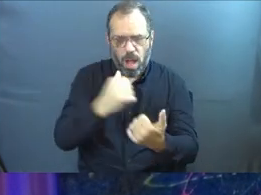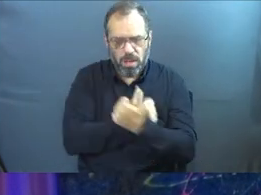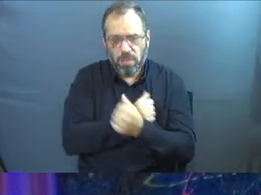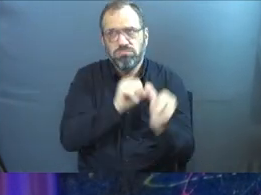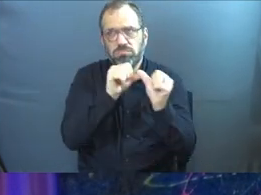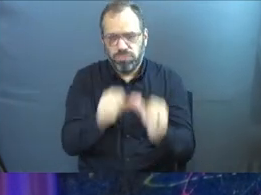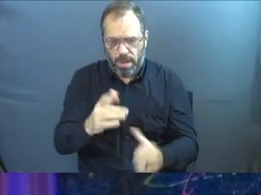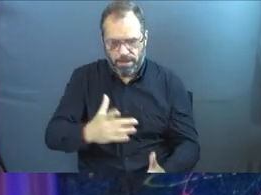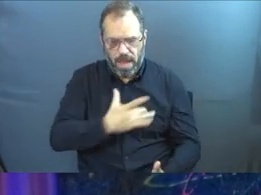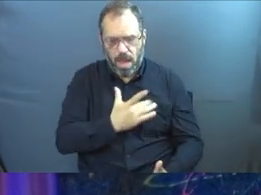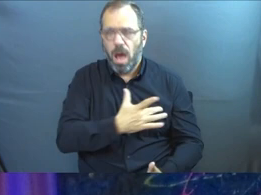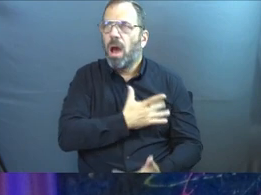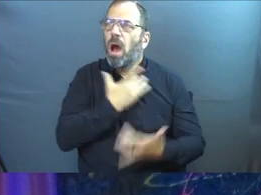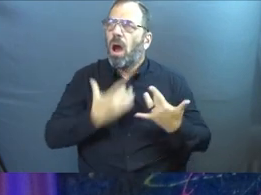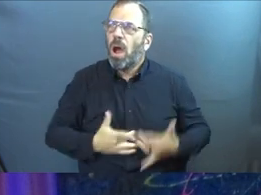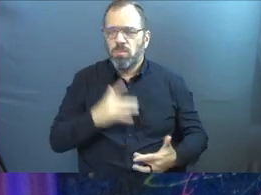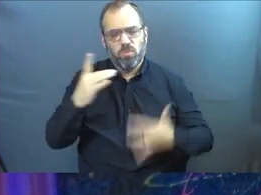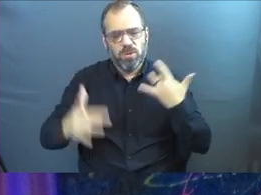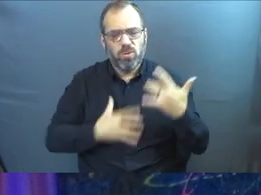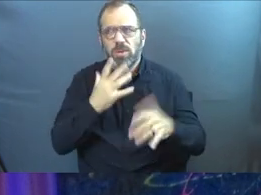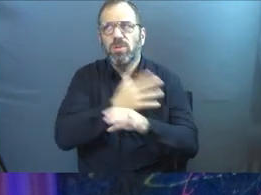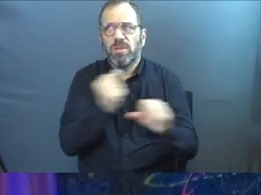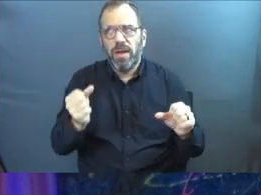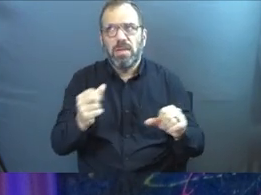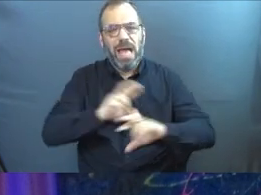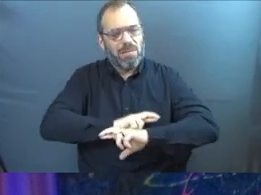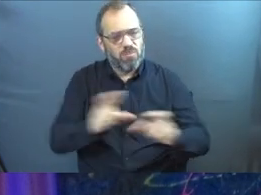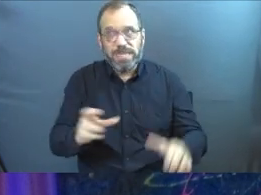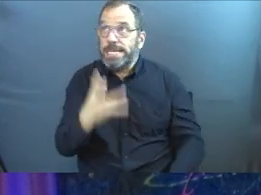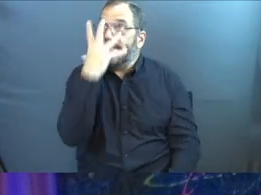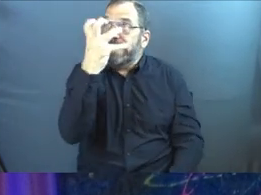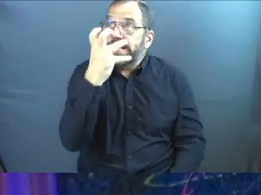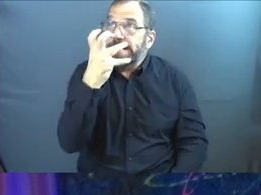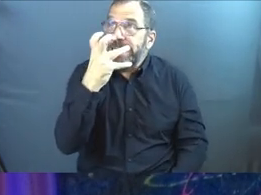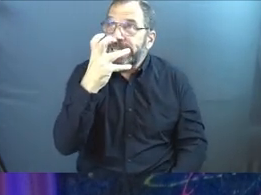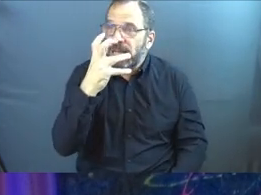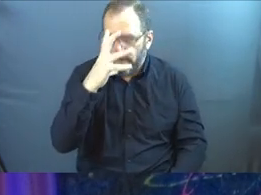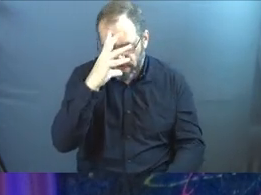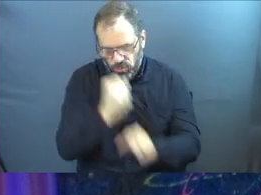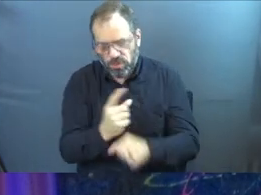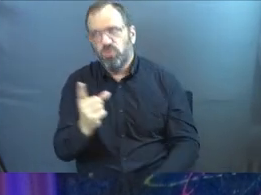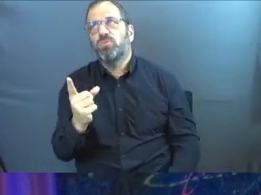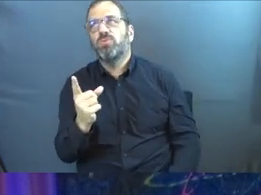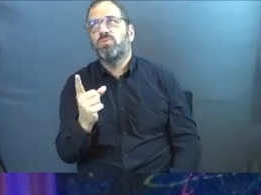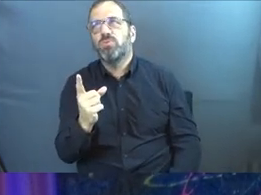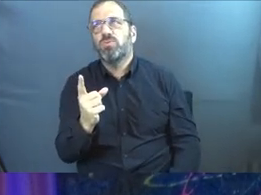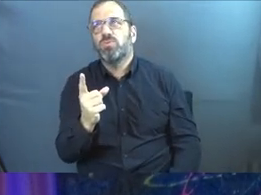love. My heart rejoices in your salvation. I'm really mad, but I do trust you.